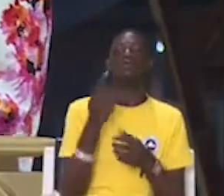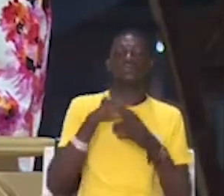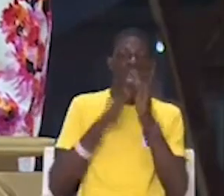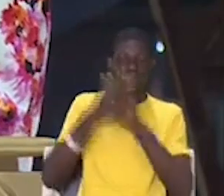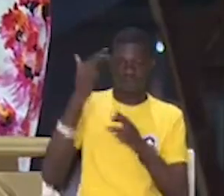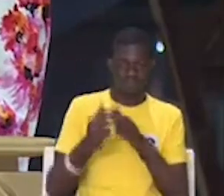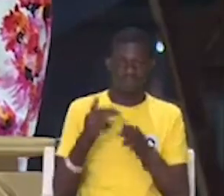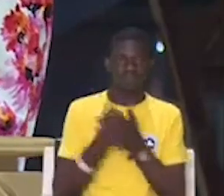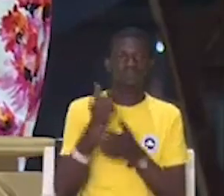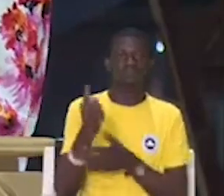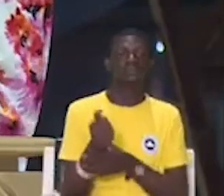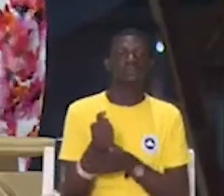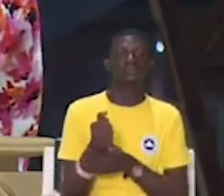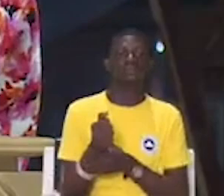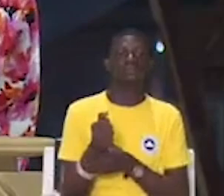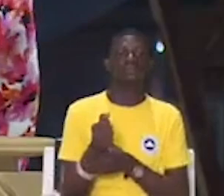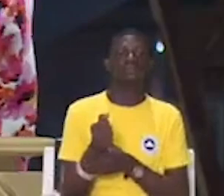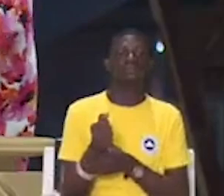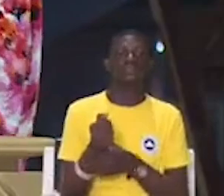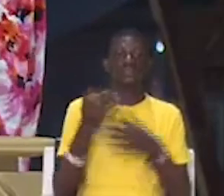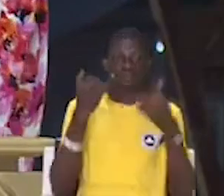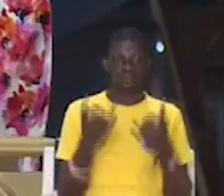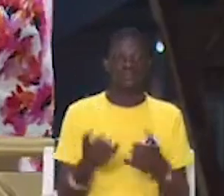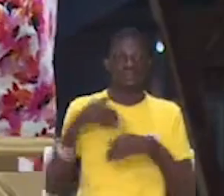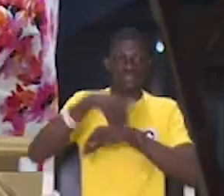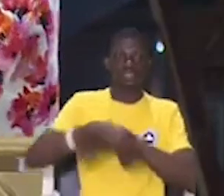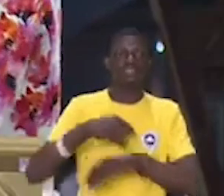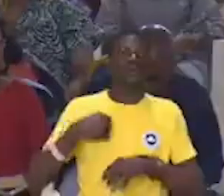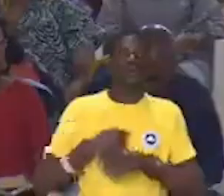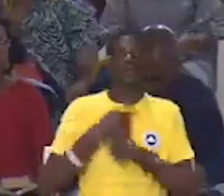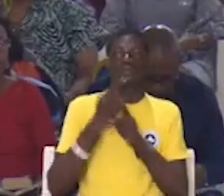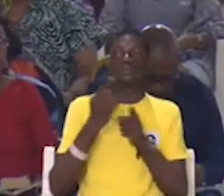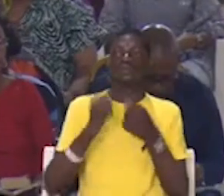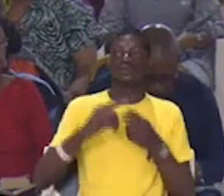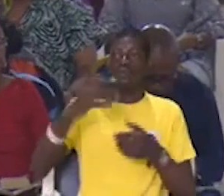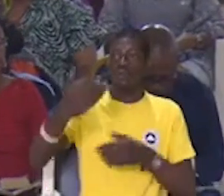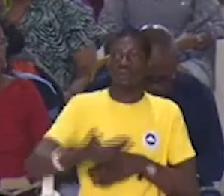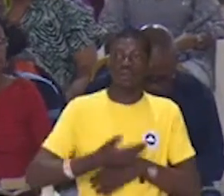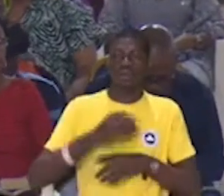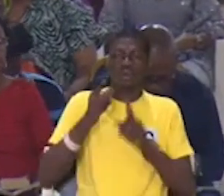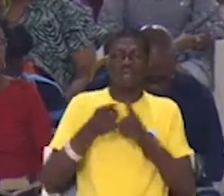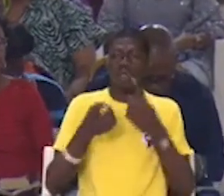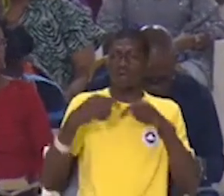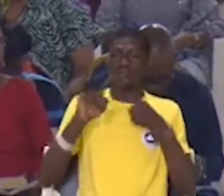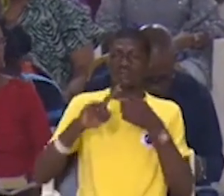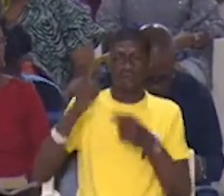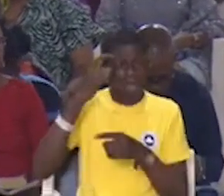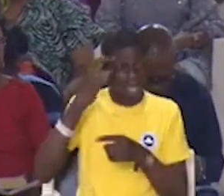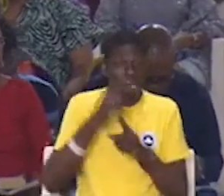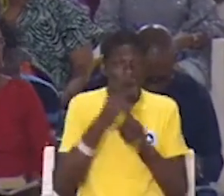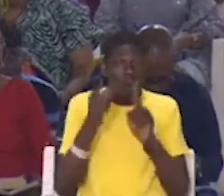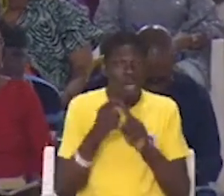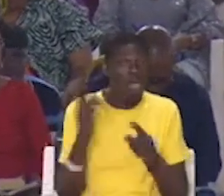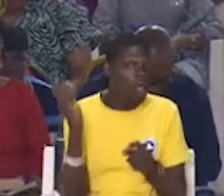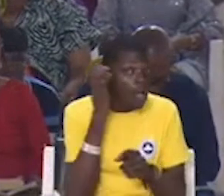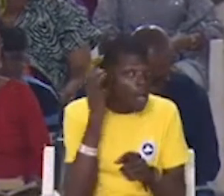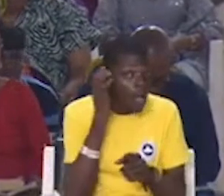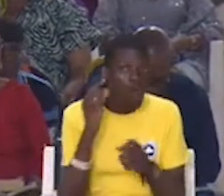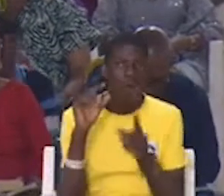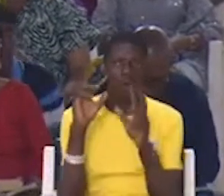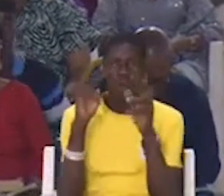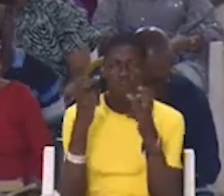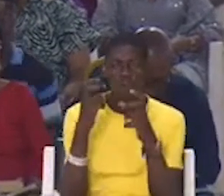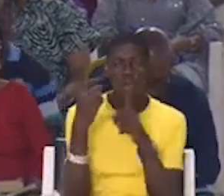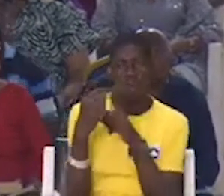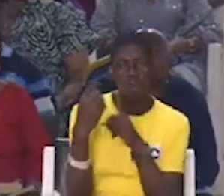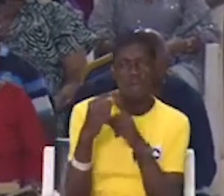Jesus. And tonight, I'm just wondering, what comes to your mind when you hear the word fire?